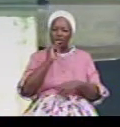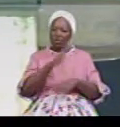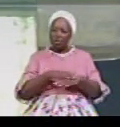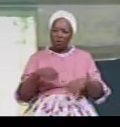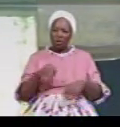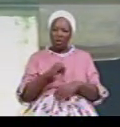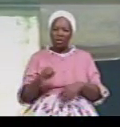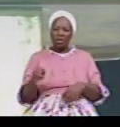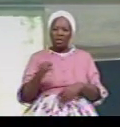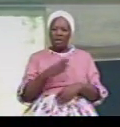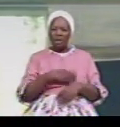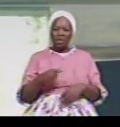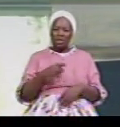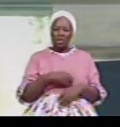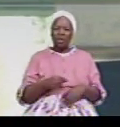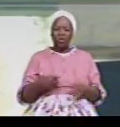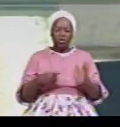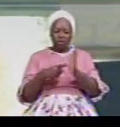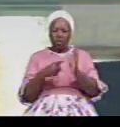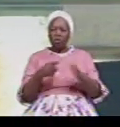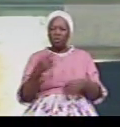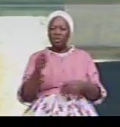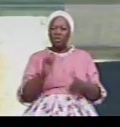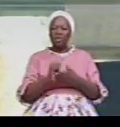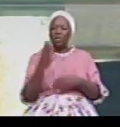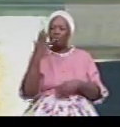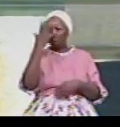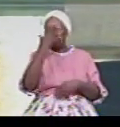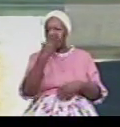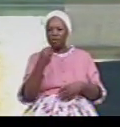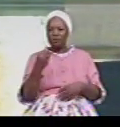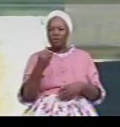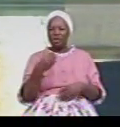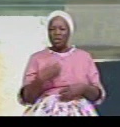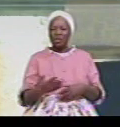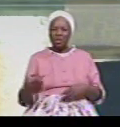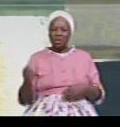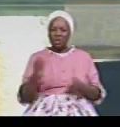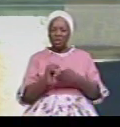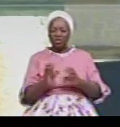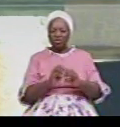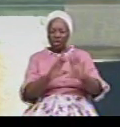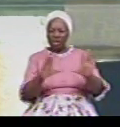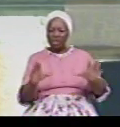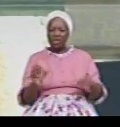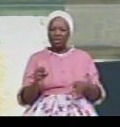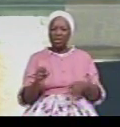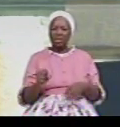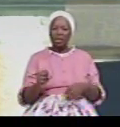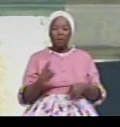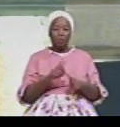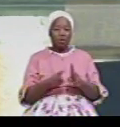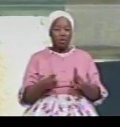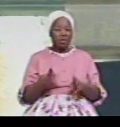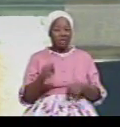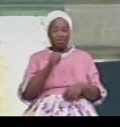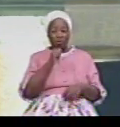they're showing the things that glitter, the things that shine, but they're not real